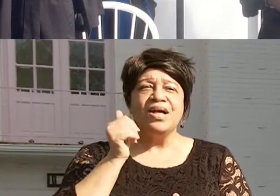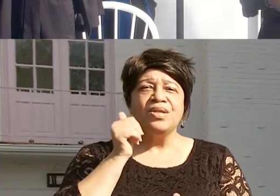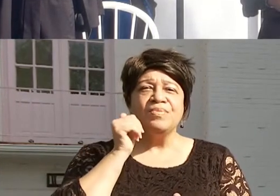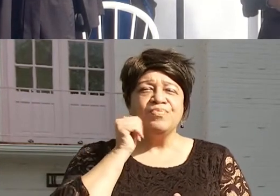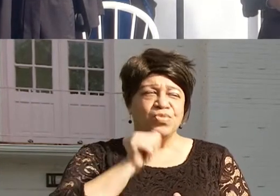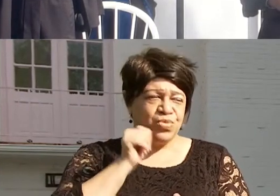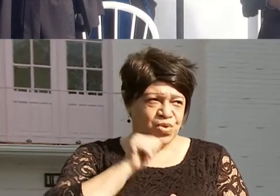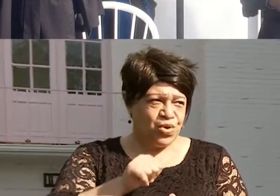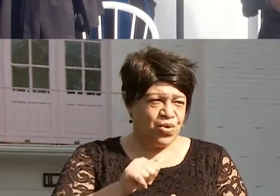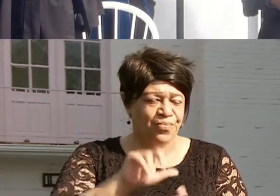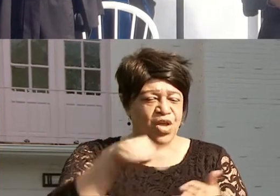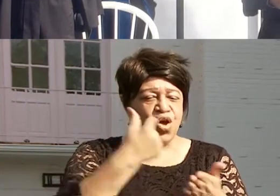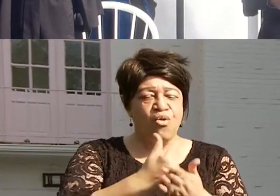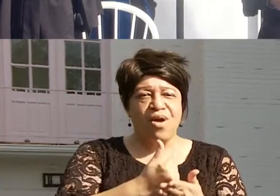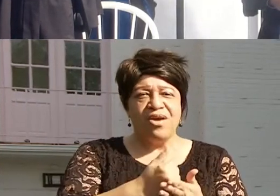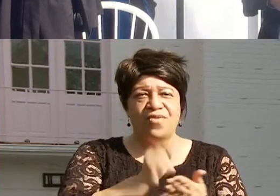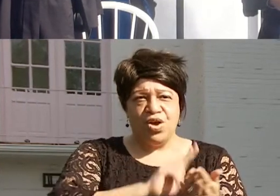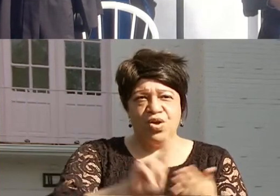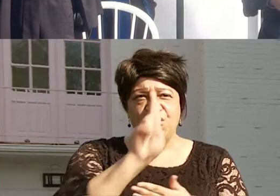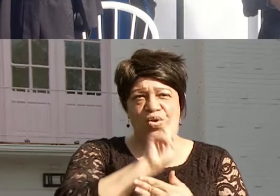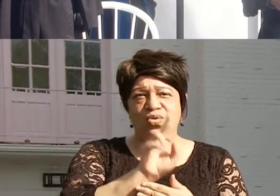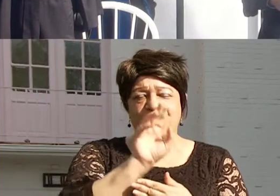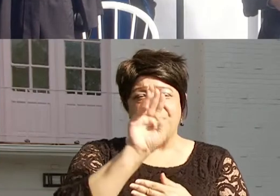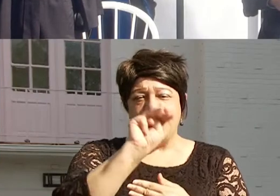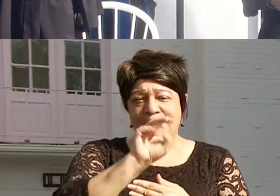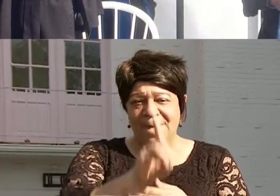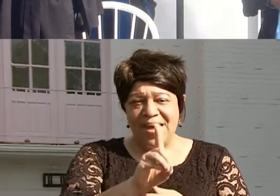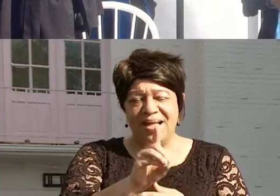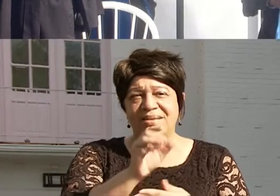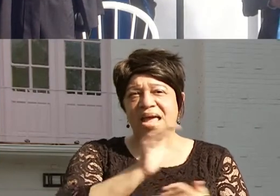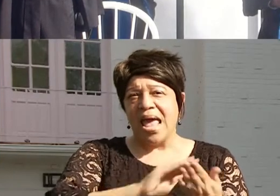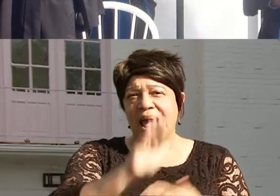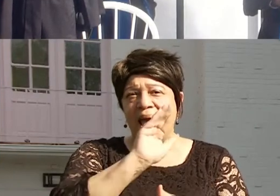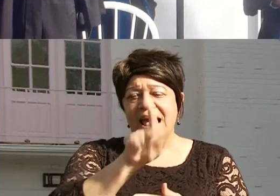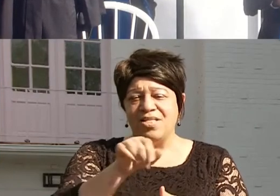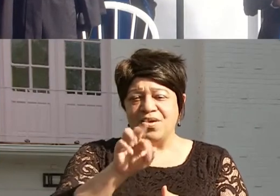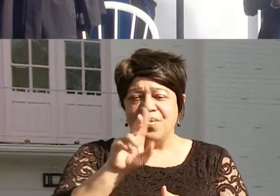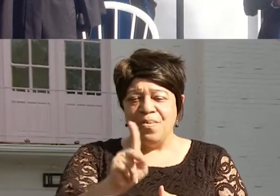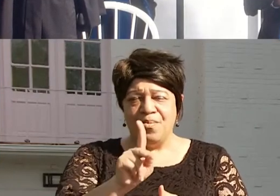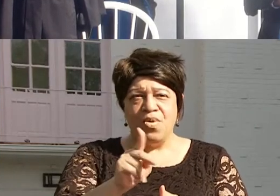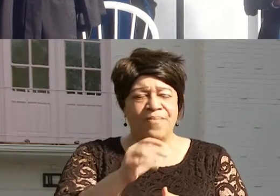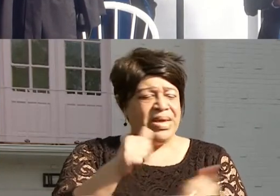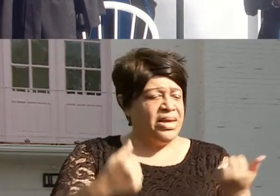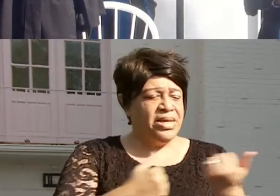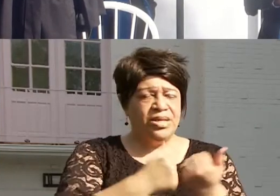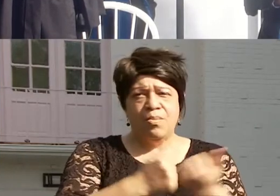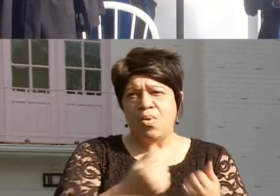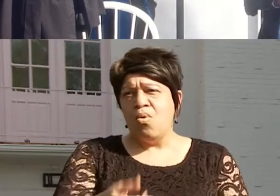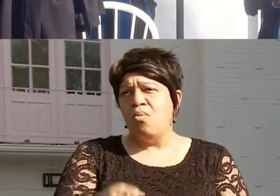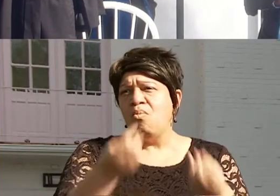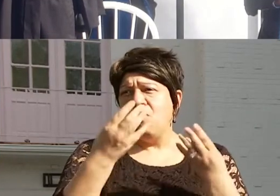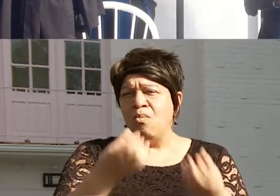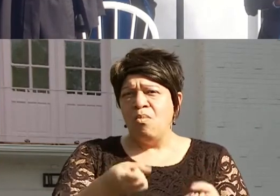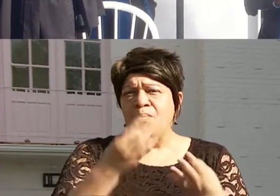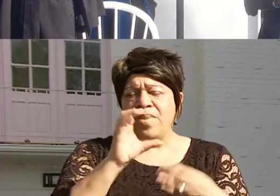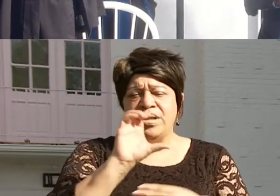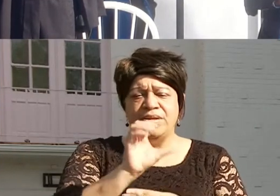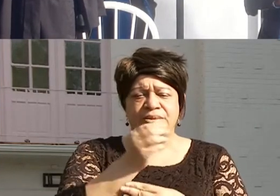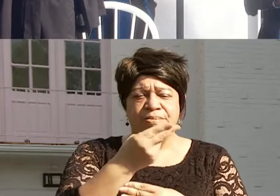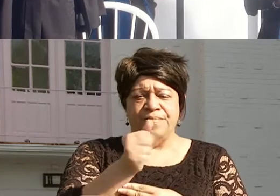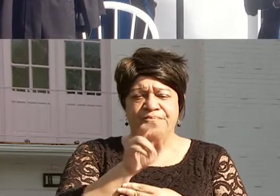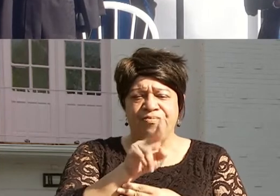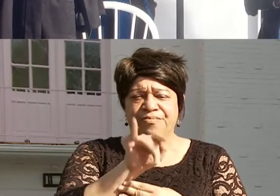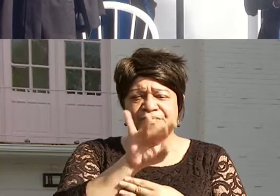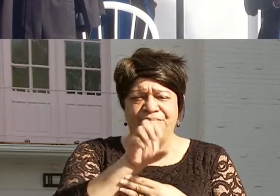graduate of the University of Maryland College Park with a degree in English, Mr. Ealy supports many charities and causes, including the American Association